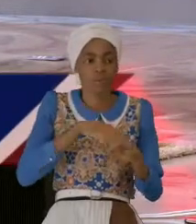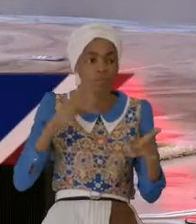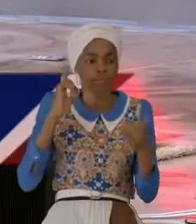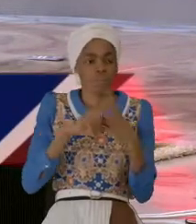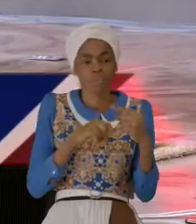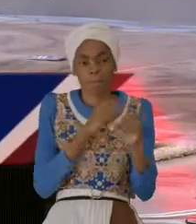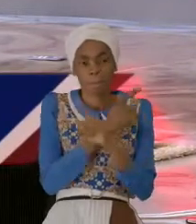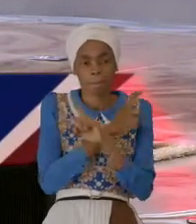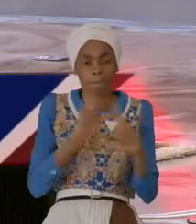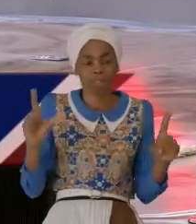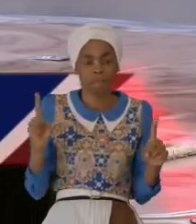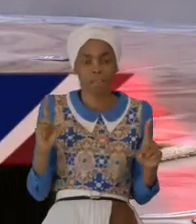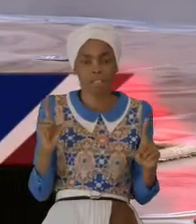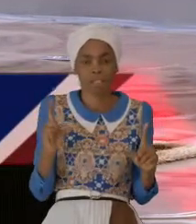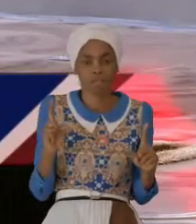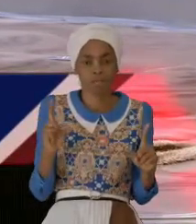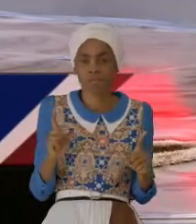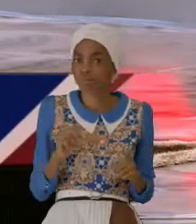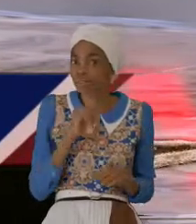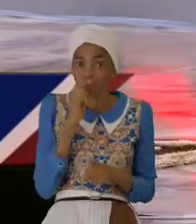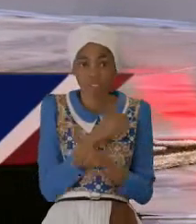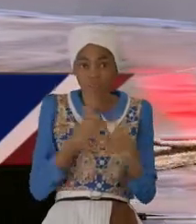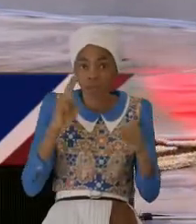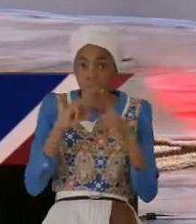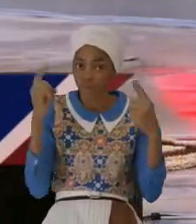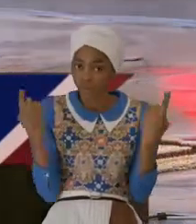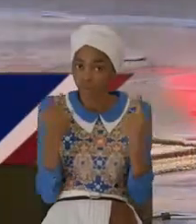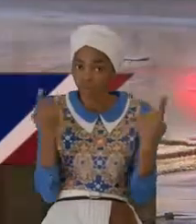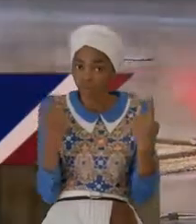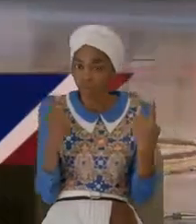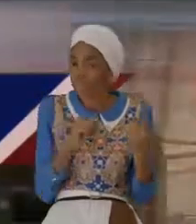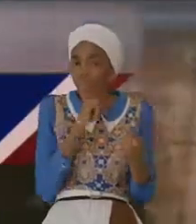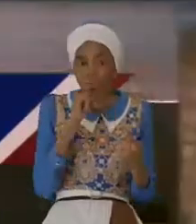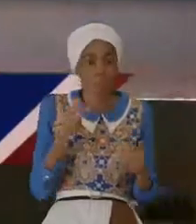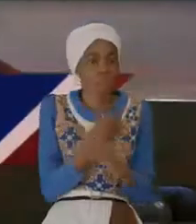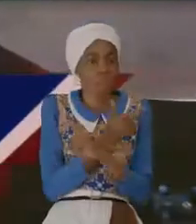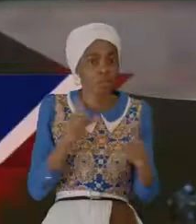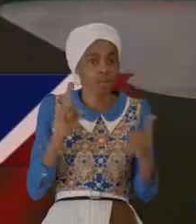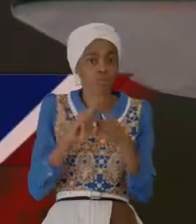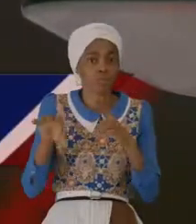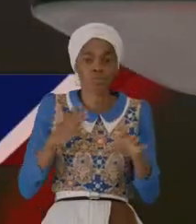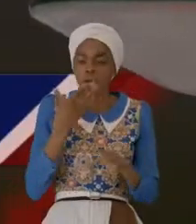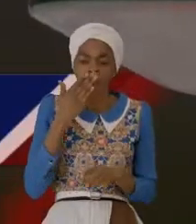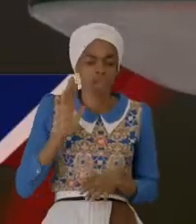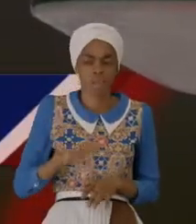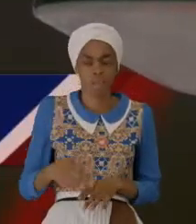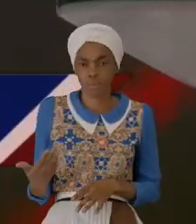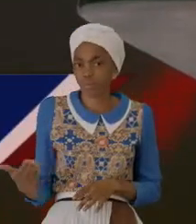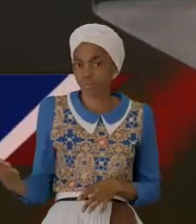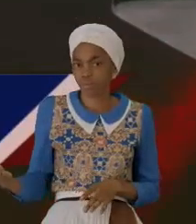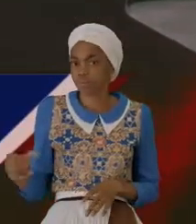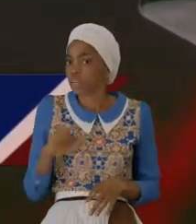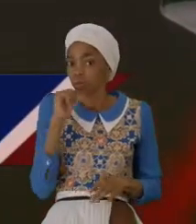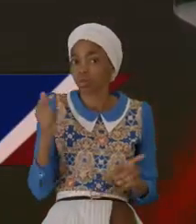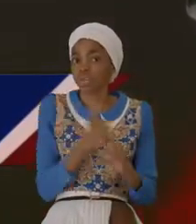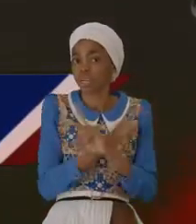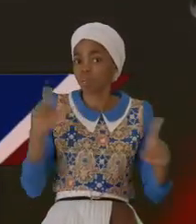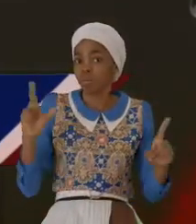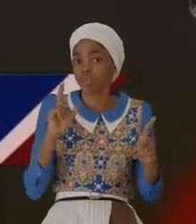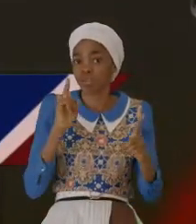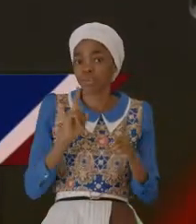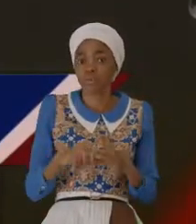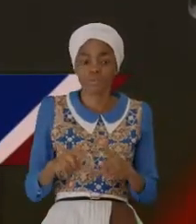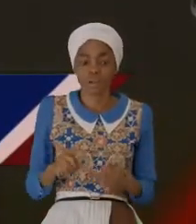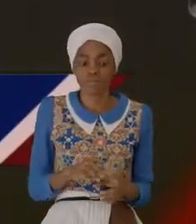and that that's not everybody to sing it's not Liberty to do evil it's not Liberty to leave